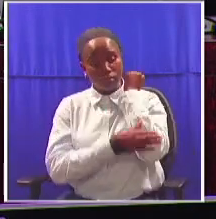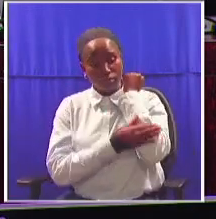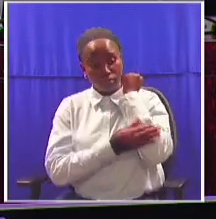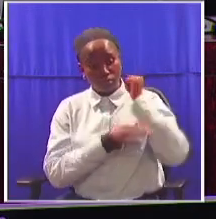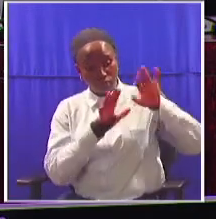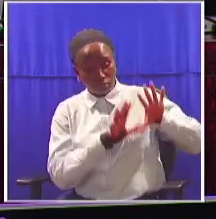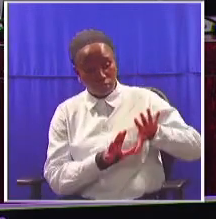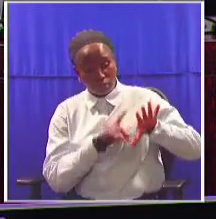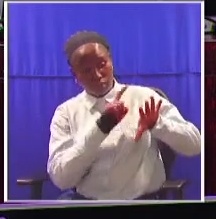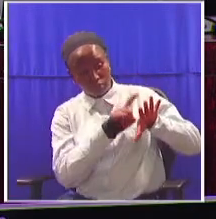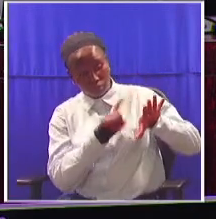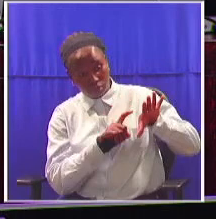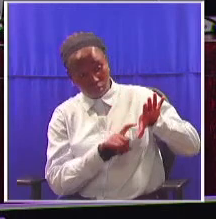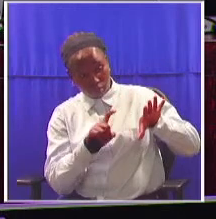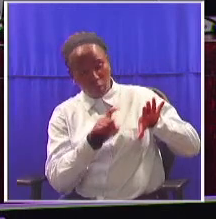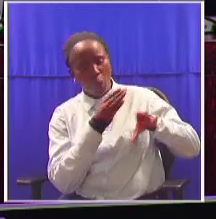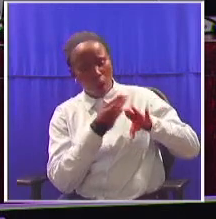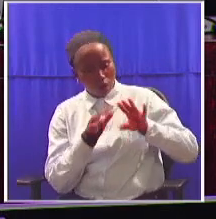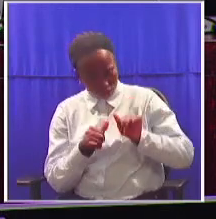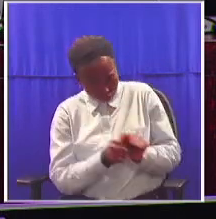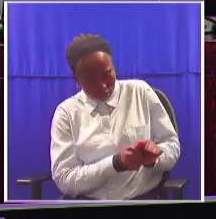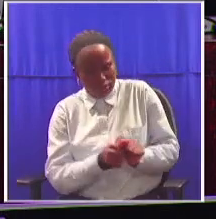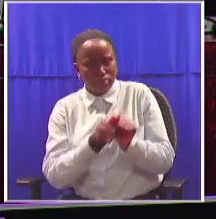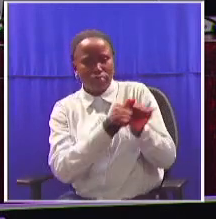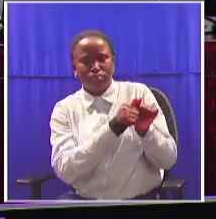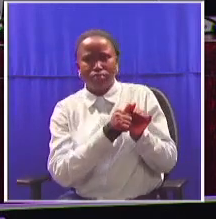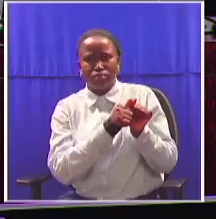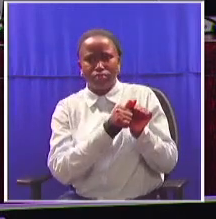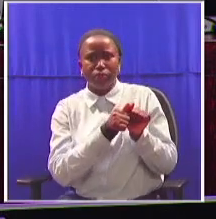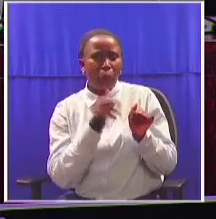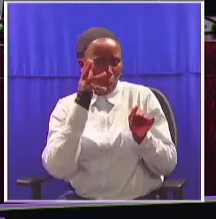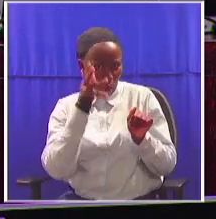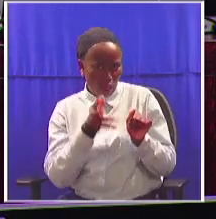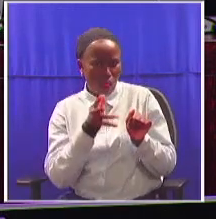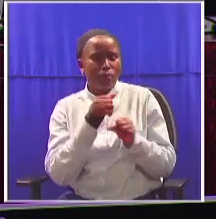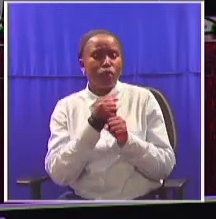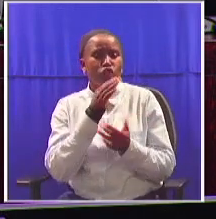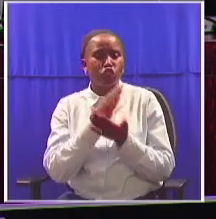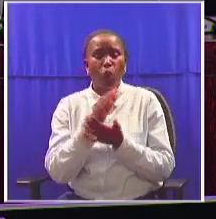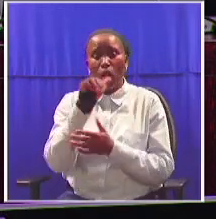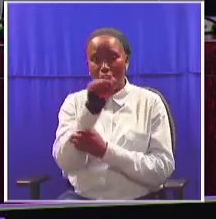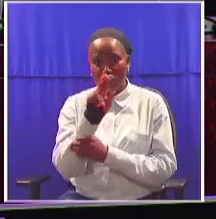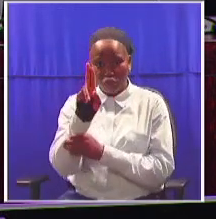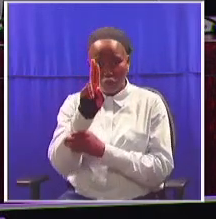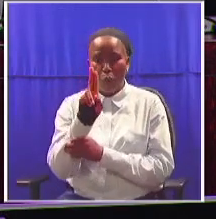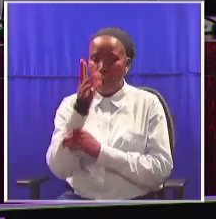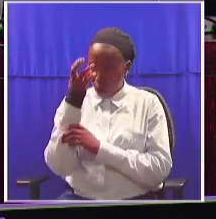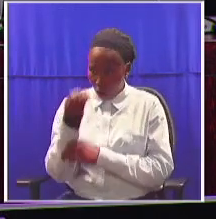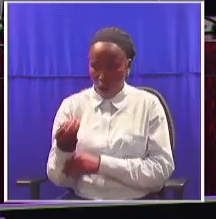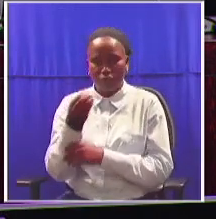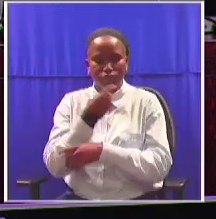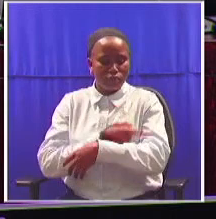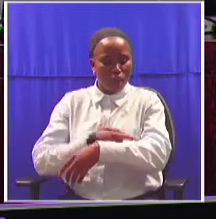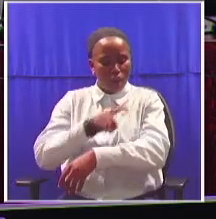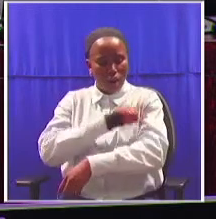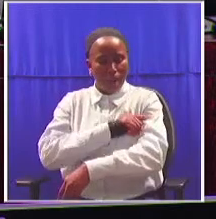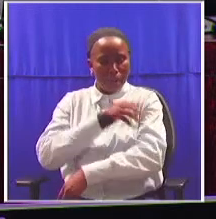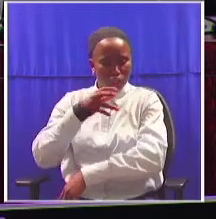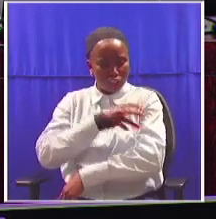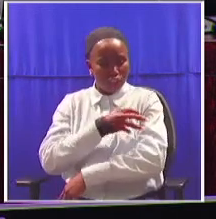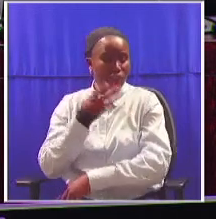the continent to ensure that the African Union has the necessary capacity to advance